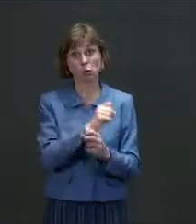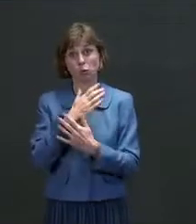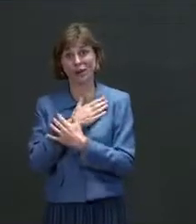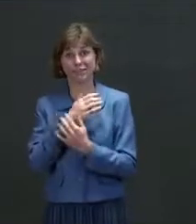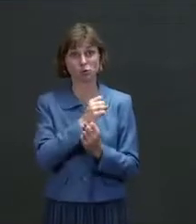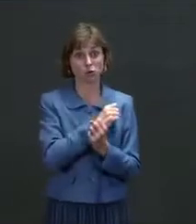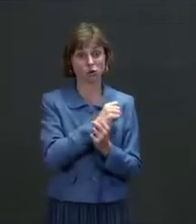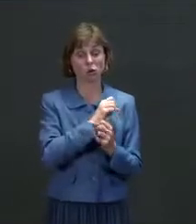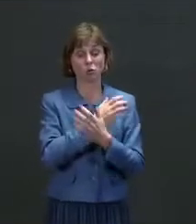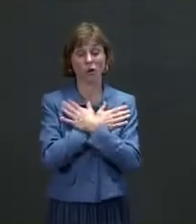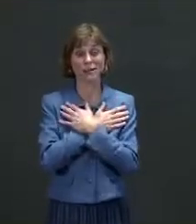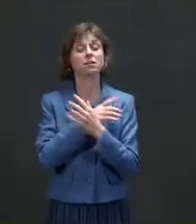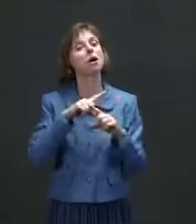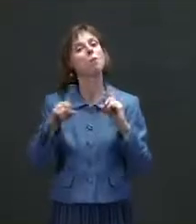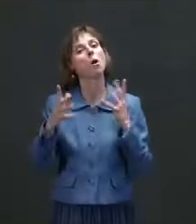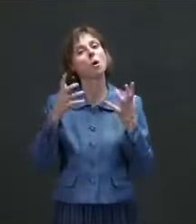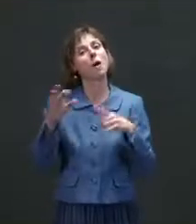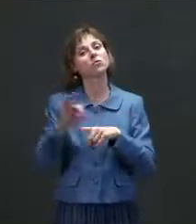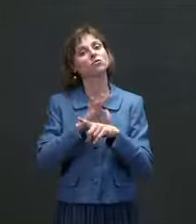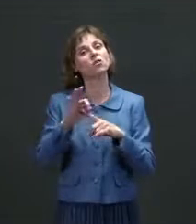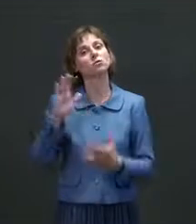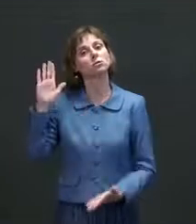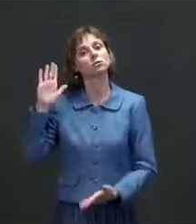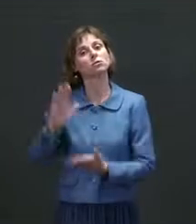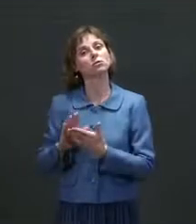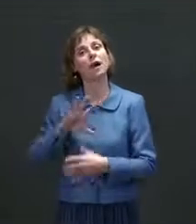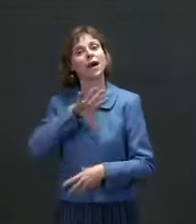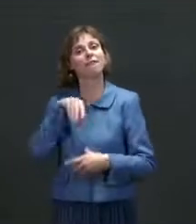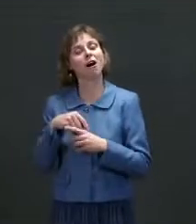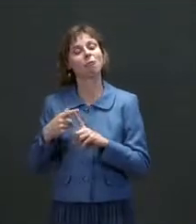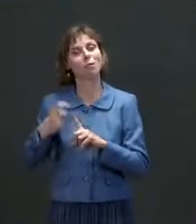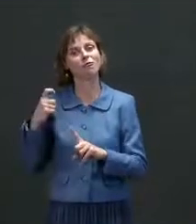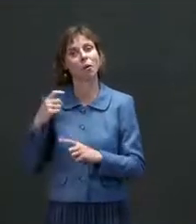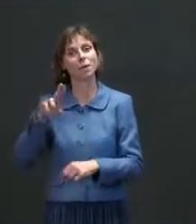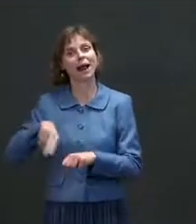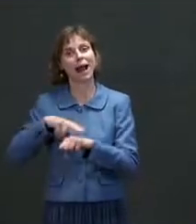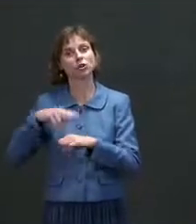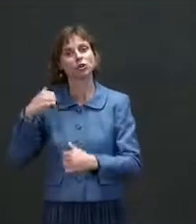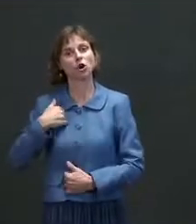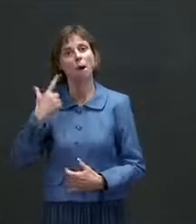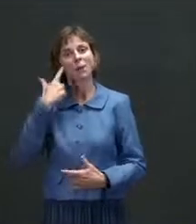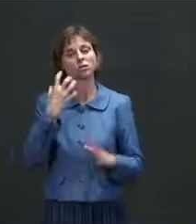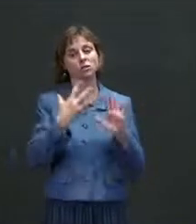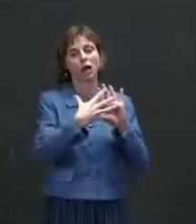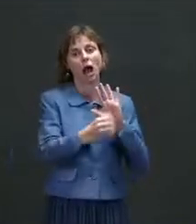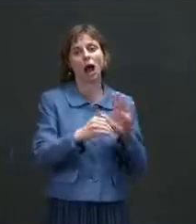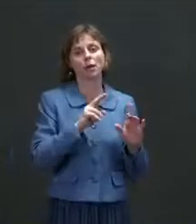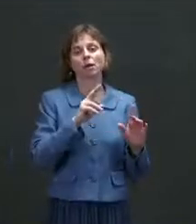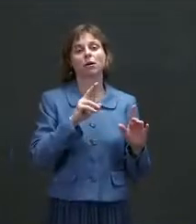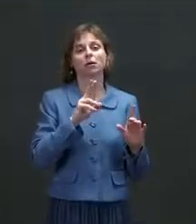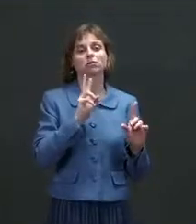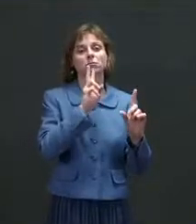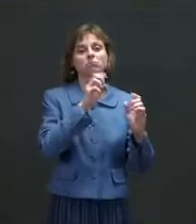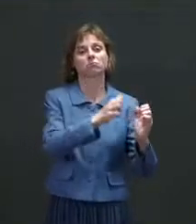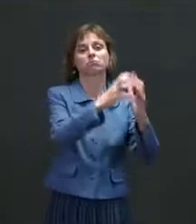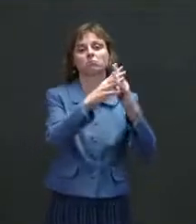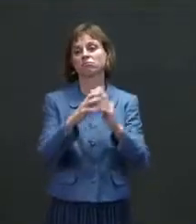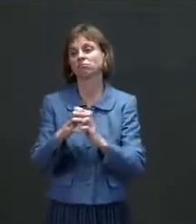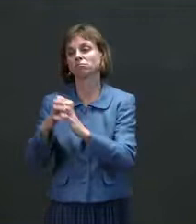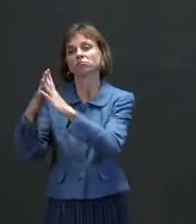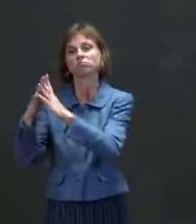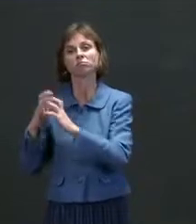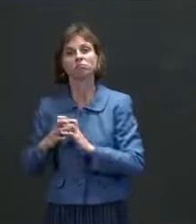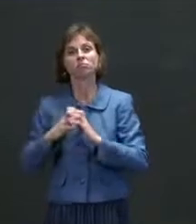Guard as possible so we can replicate this in all 15 counties all around the state. And we couldn't do it without the federal